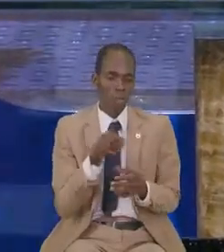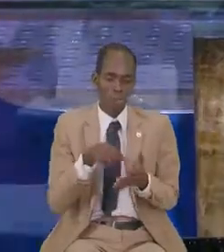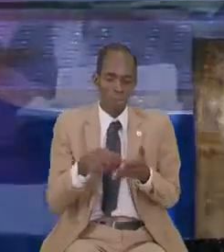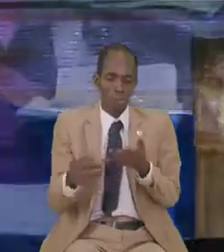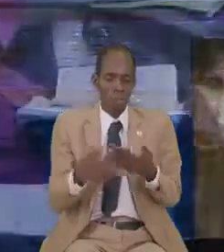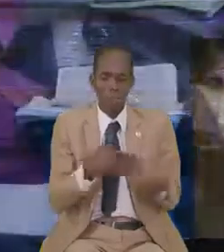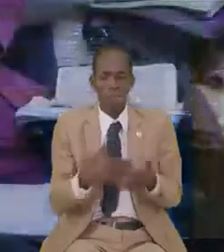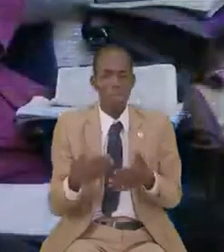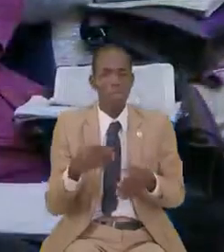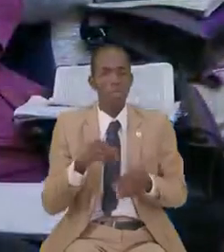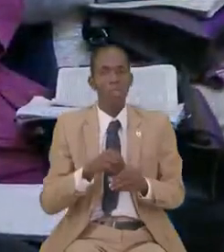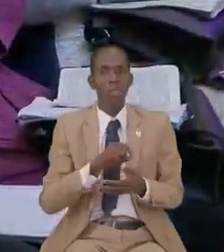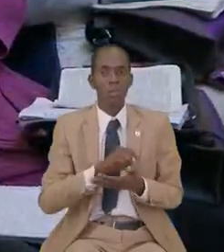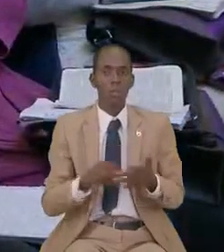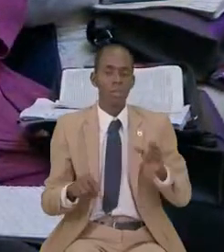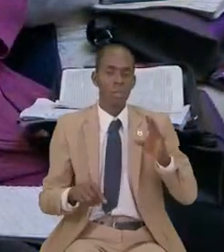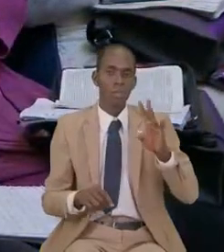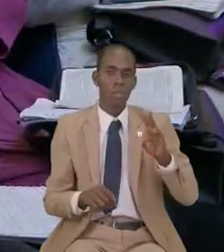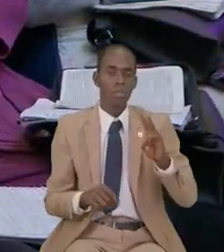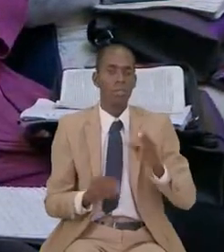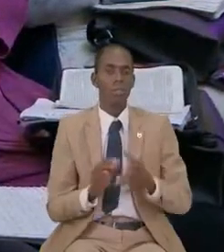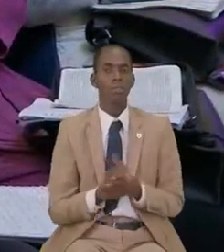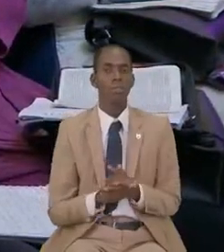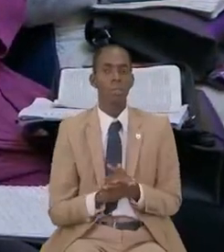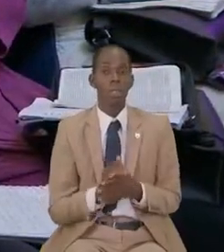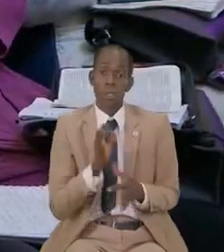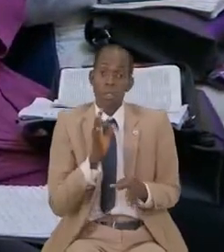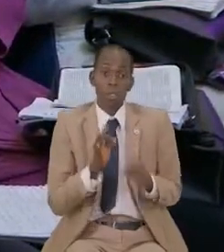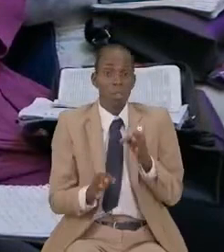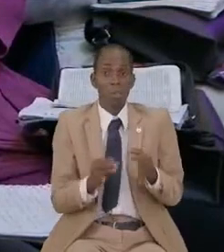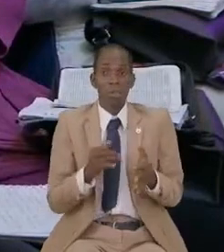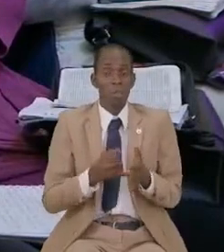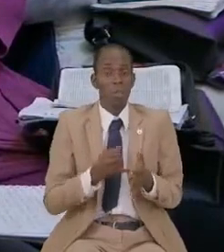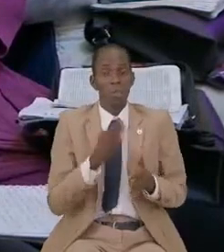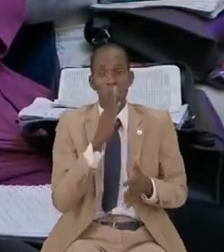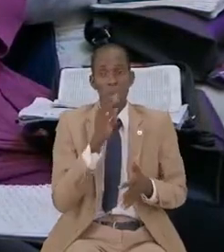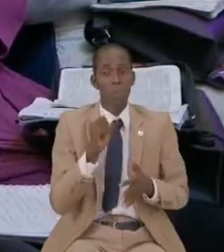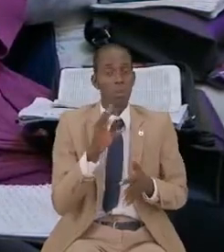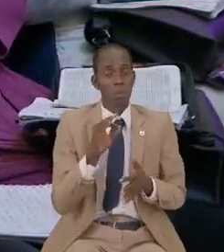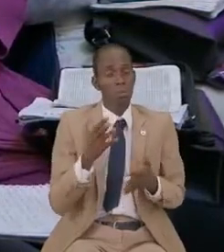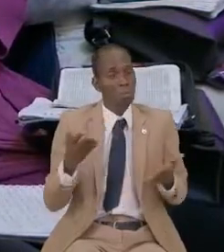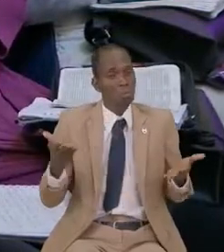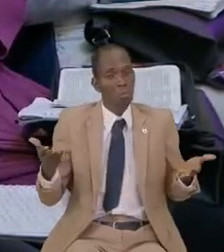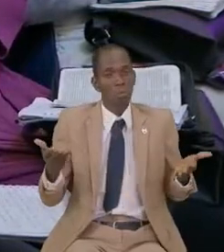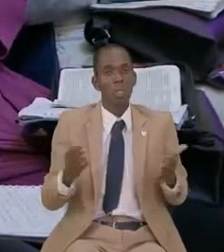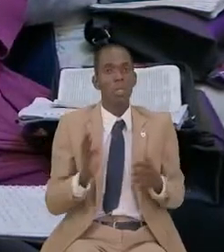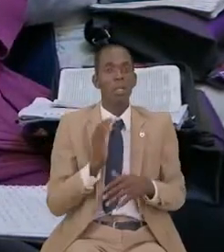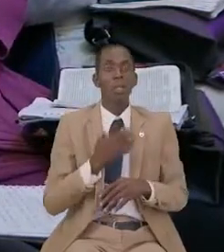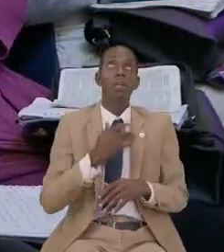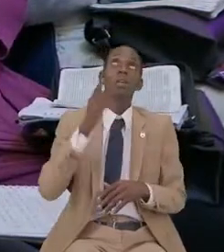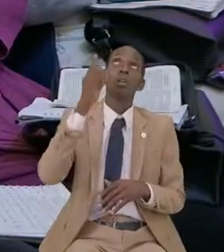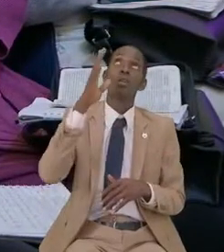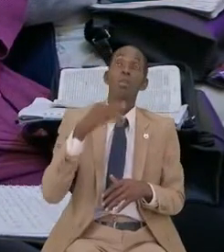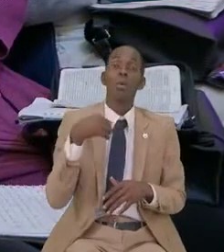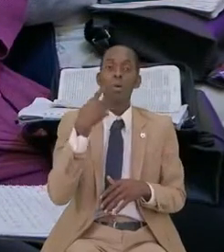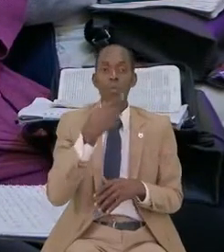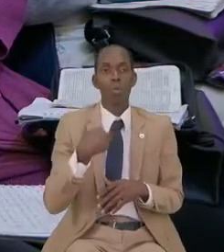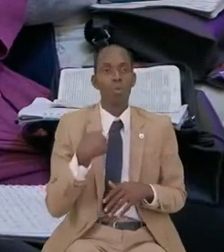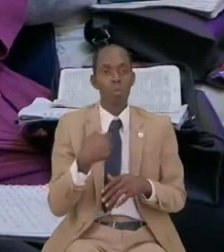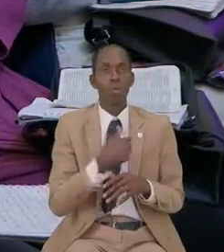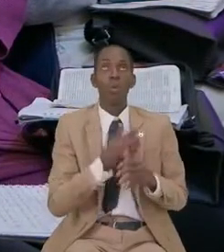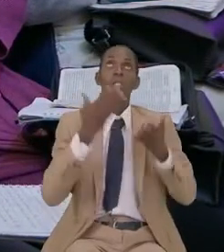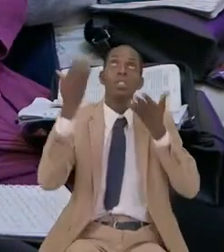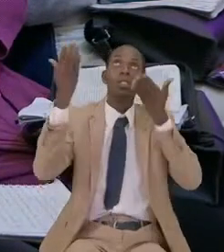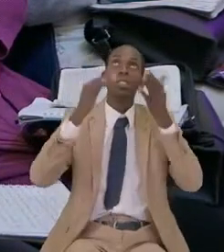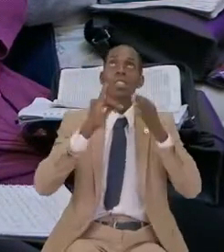matter. Look at verse 17. If it be so, if it be so, our God whom we serve